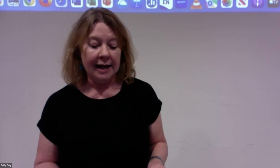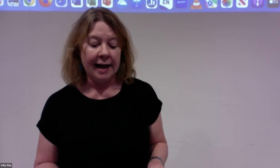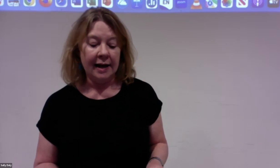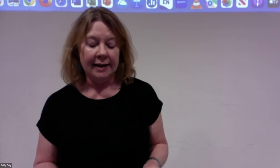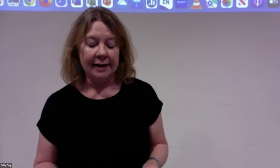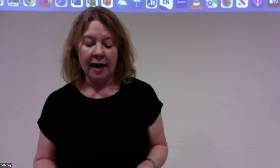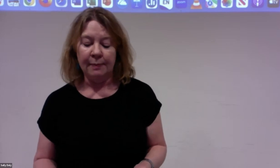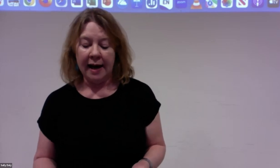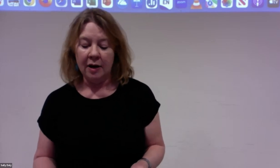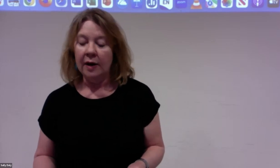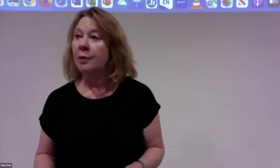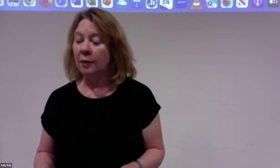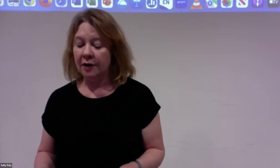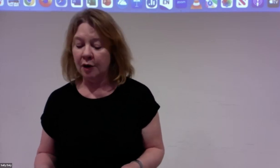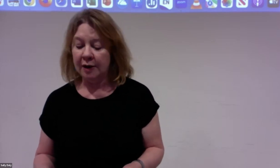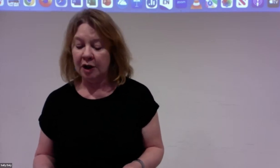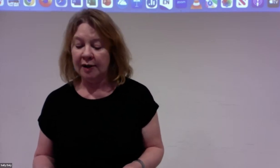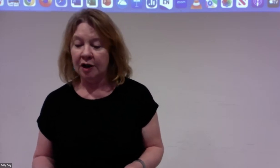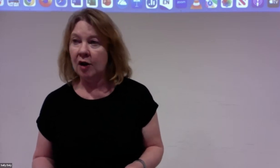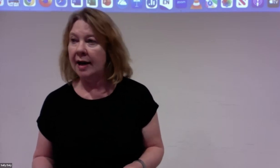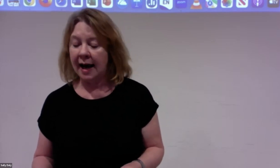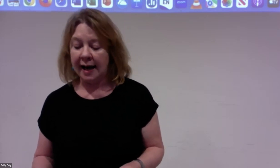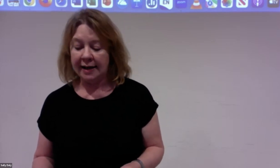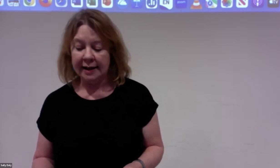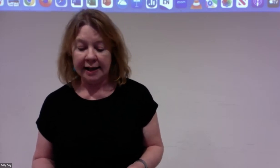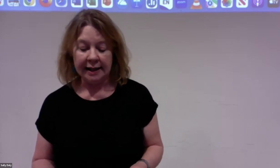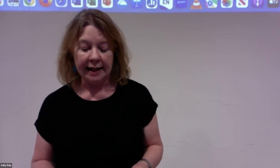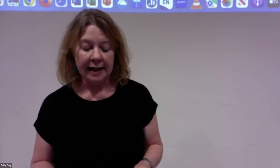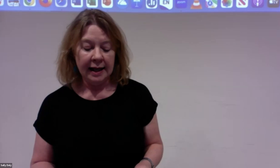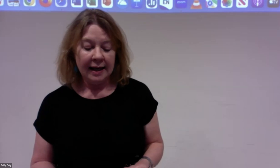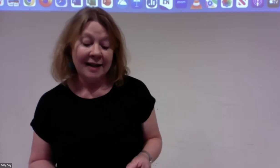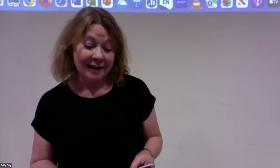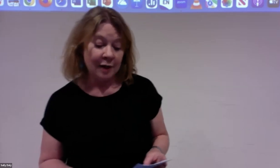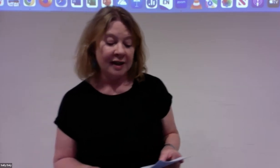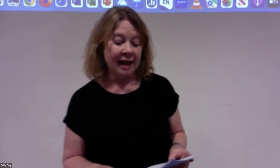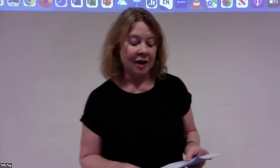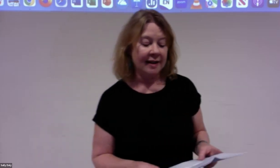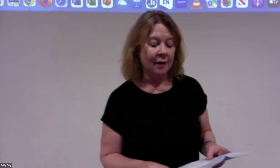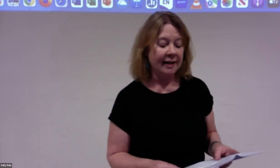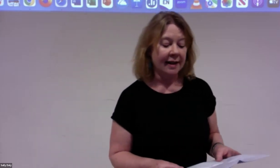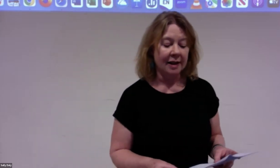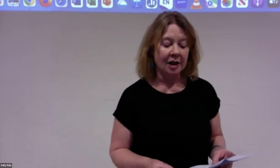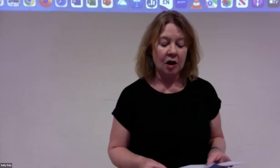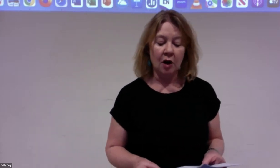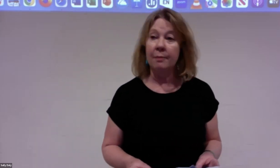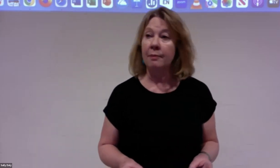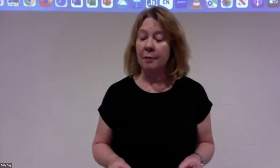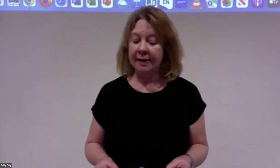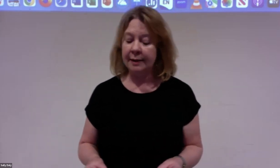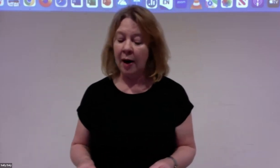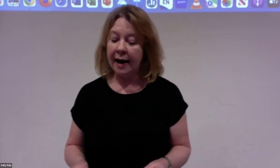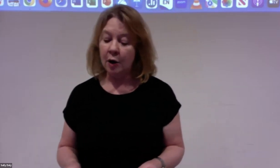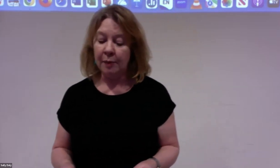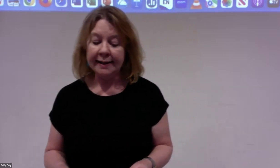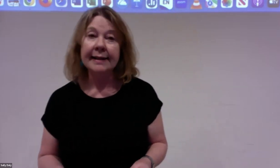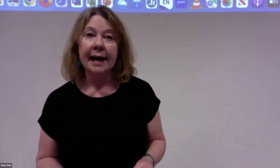that challenge and inspire debate on important social issues in Australia and internationally. The Distinguished Lecture series has continued on a